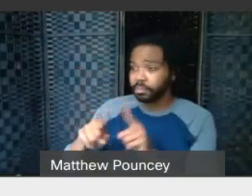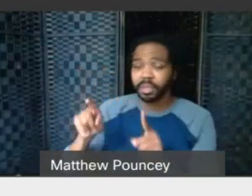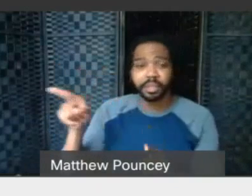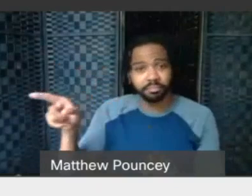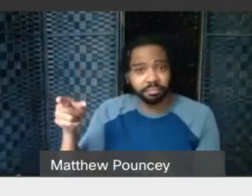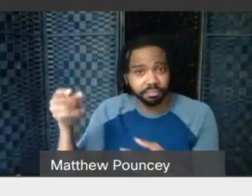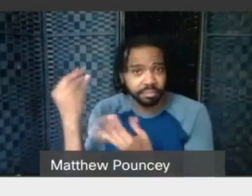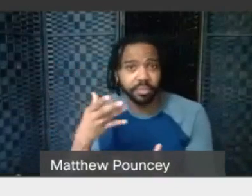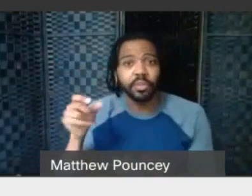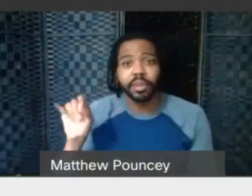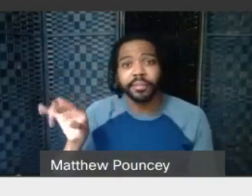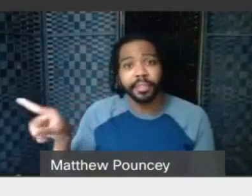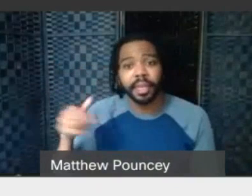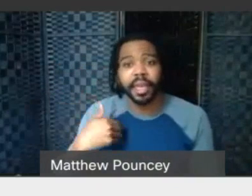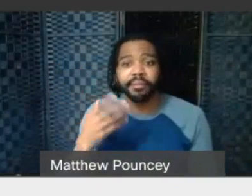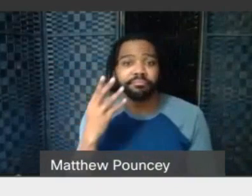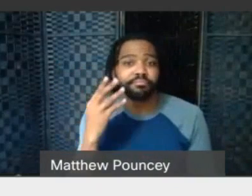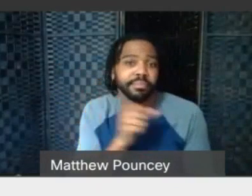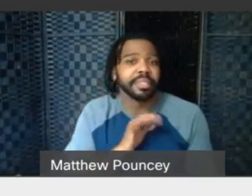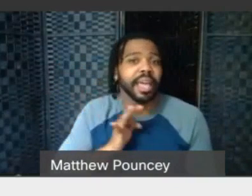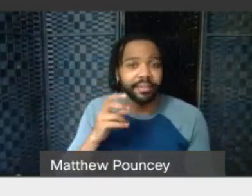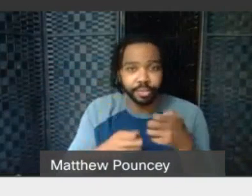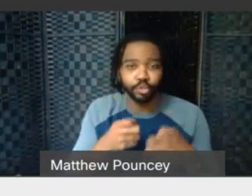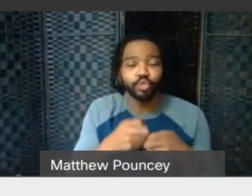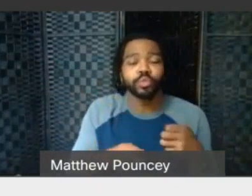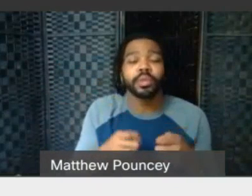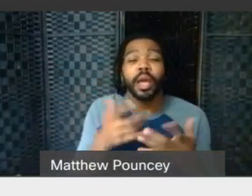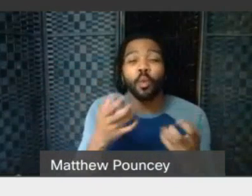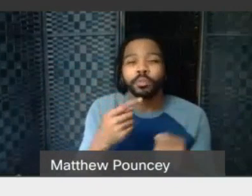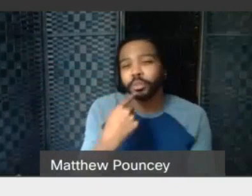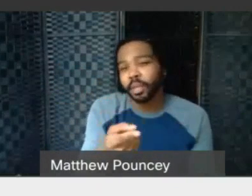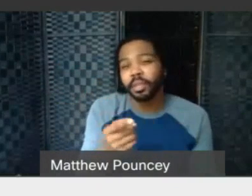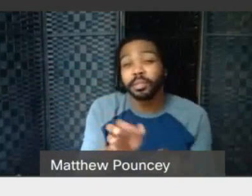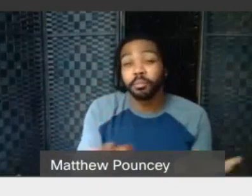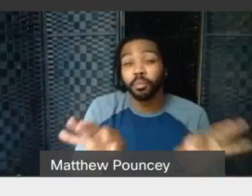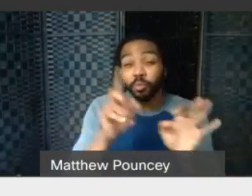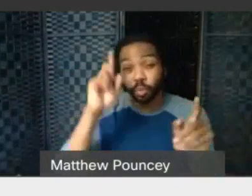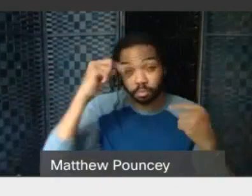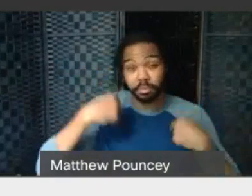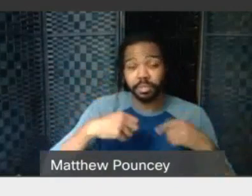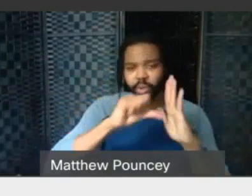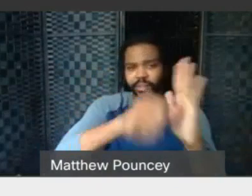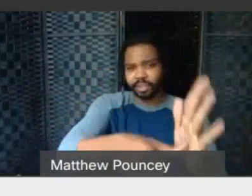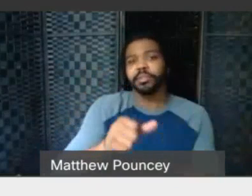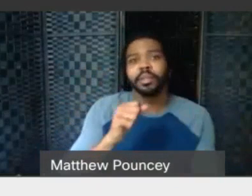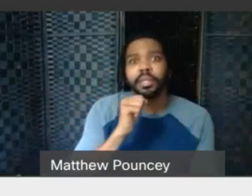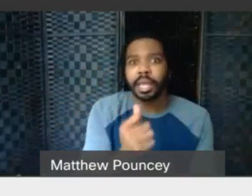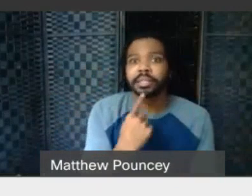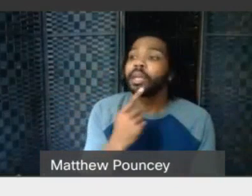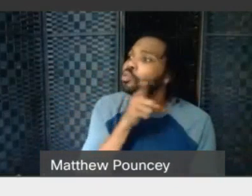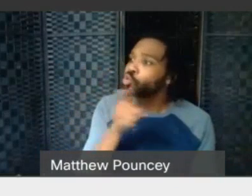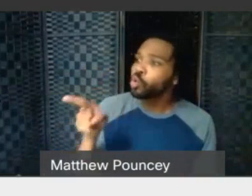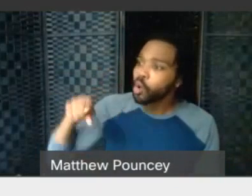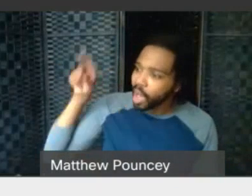say, and it's important to emphasize, they didn't just say you must get